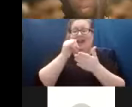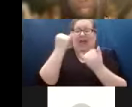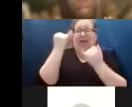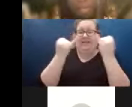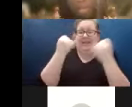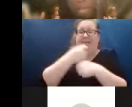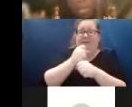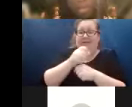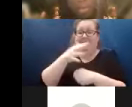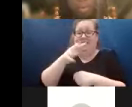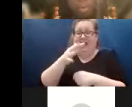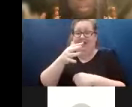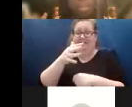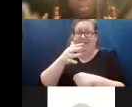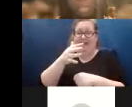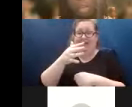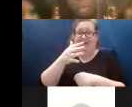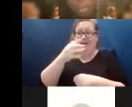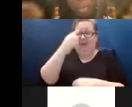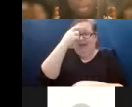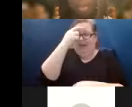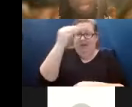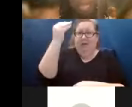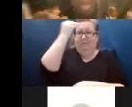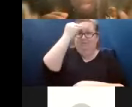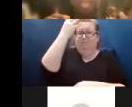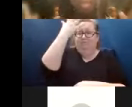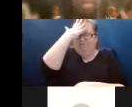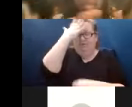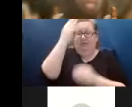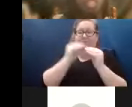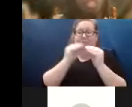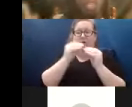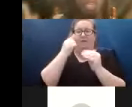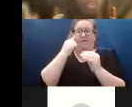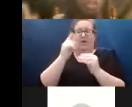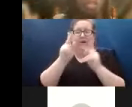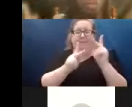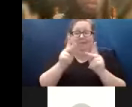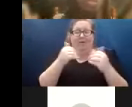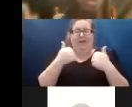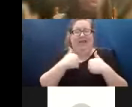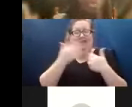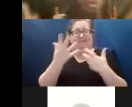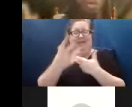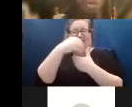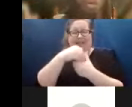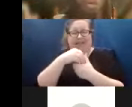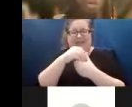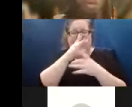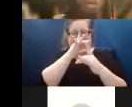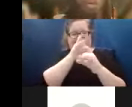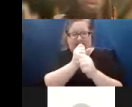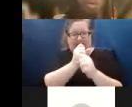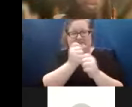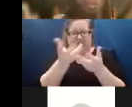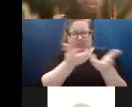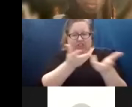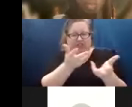kind of resonate a lot more efficiently for a lot of people and has them engage and kind of just push for more